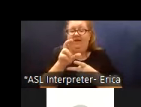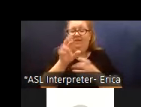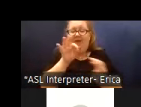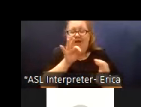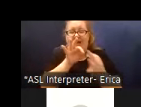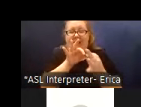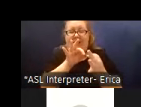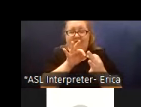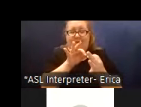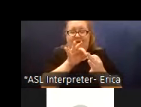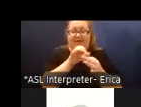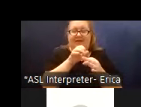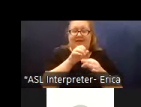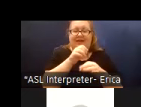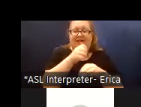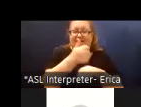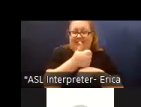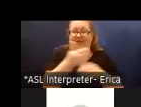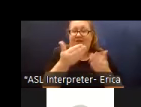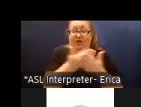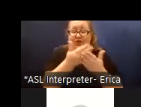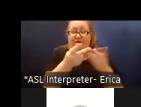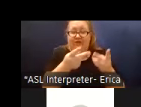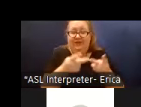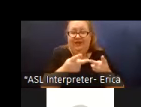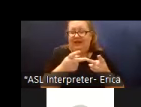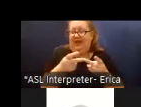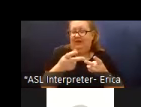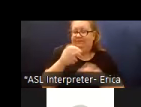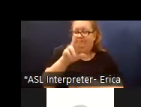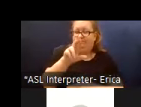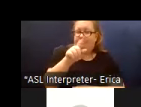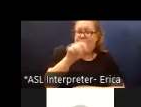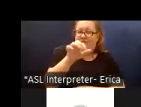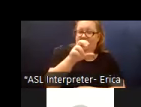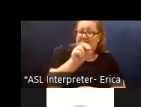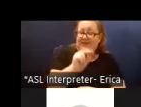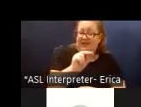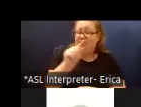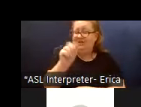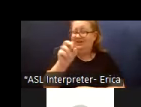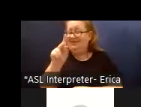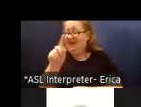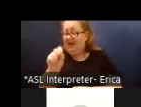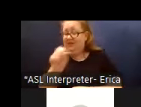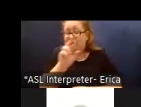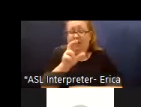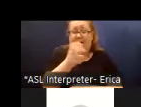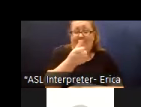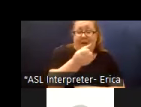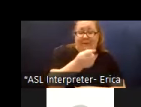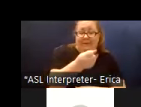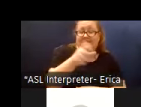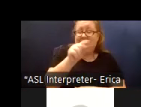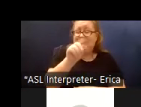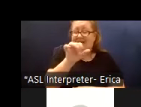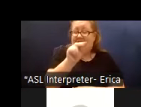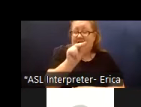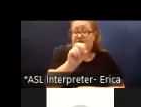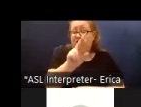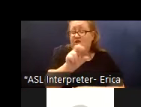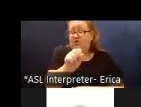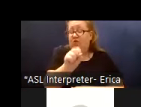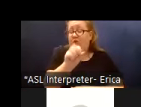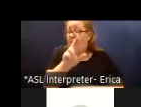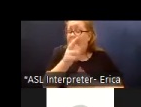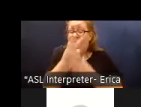of new facilities, whether it's retention tanks or pump stations or both, to get water out of the